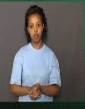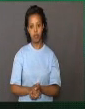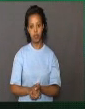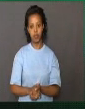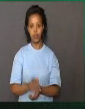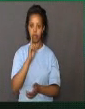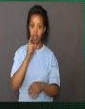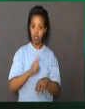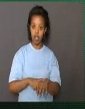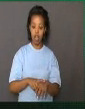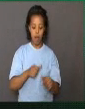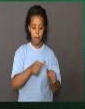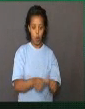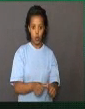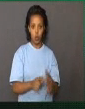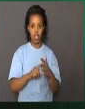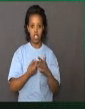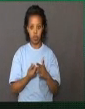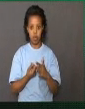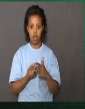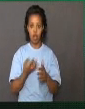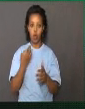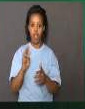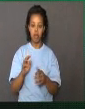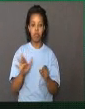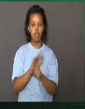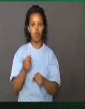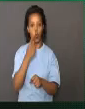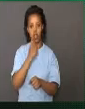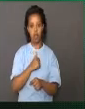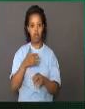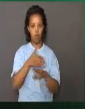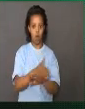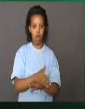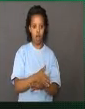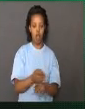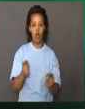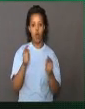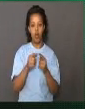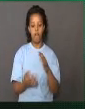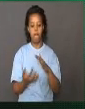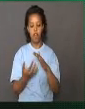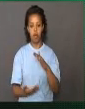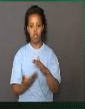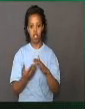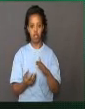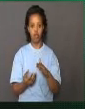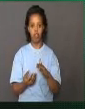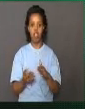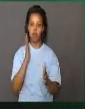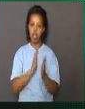Once the culture is large enough, it is put into a fermentation